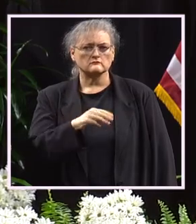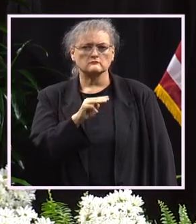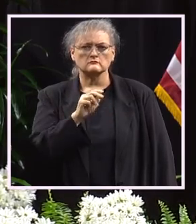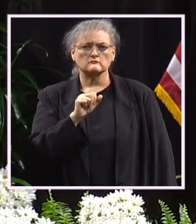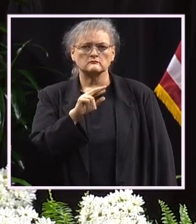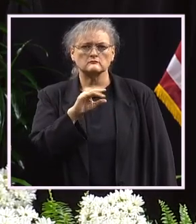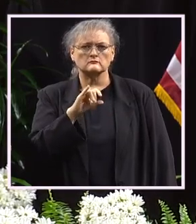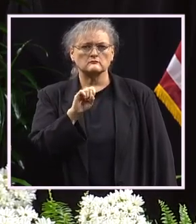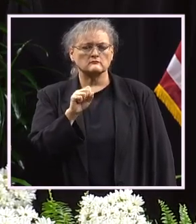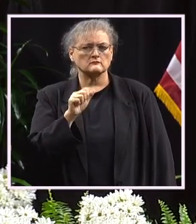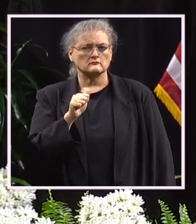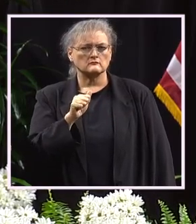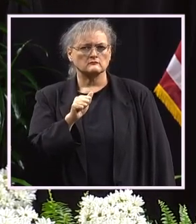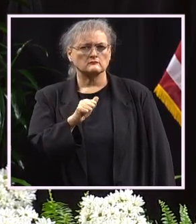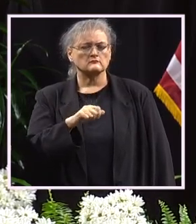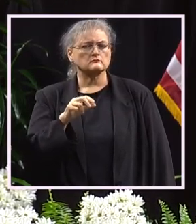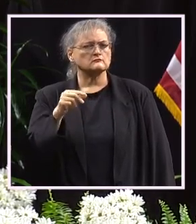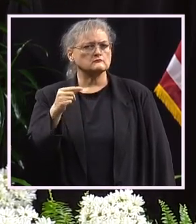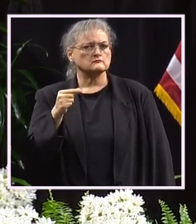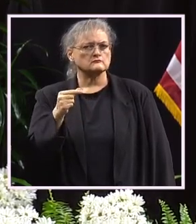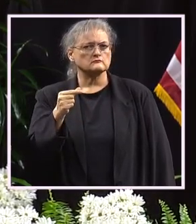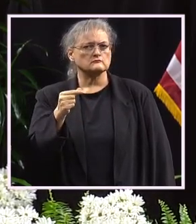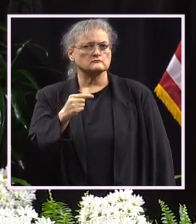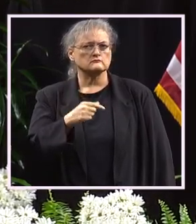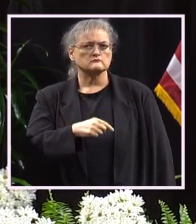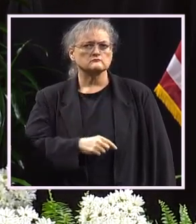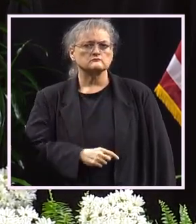Marissa Angelique Gutierrez.